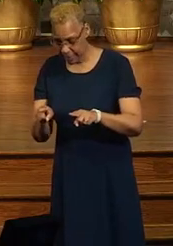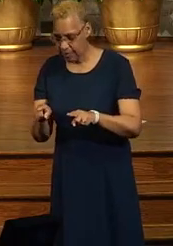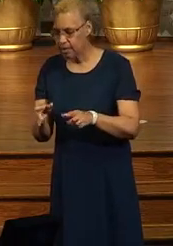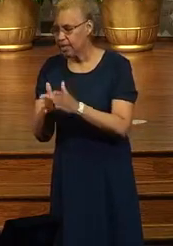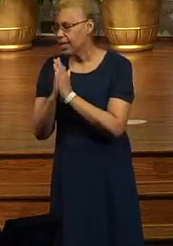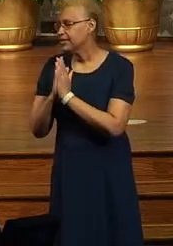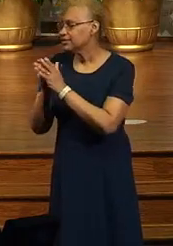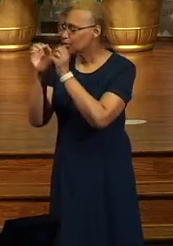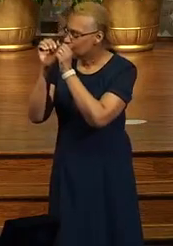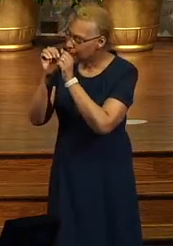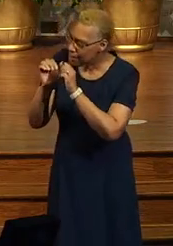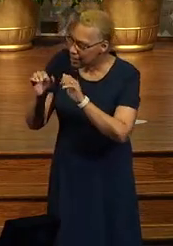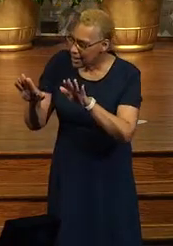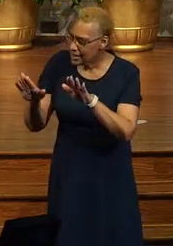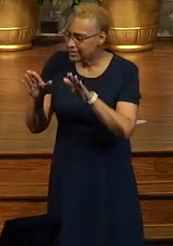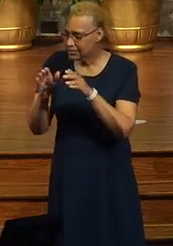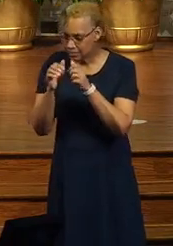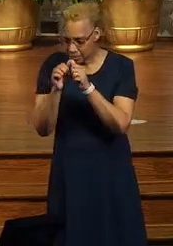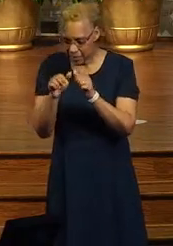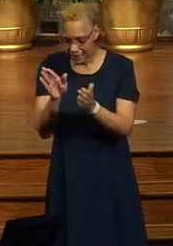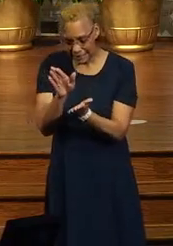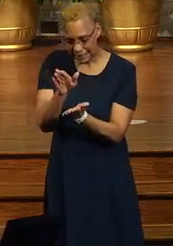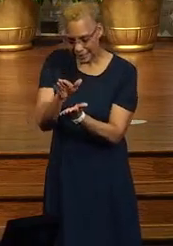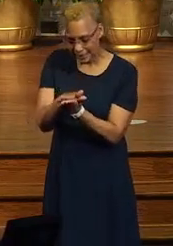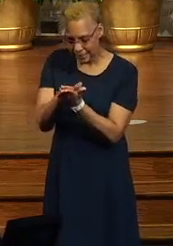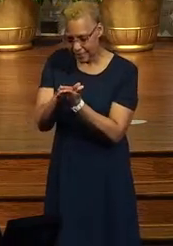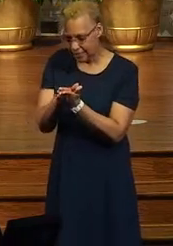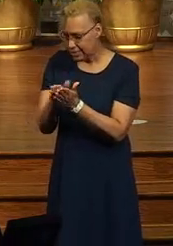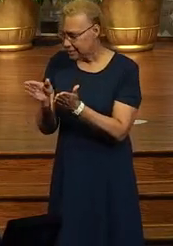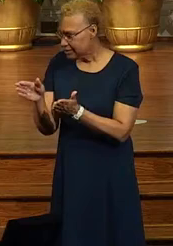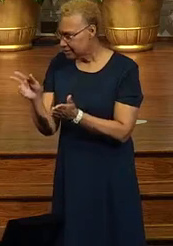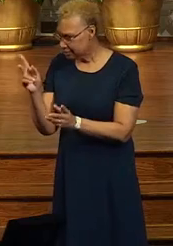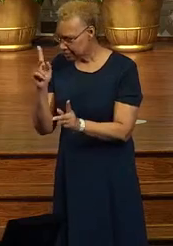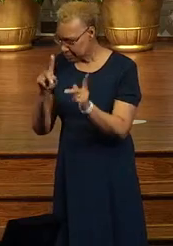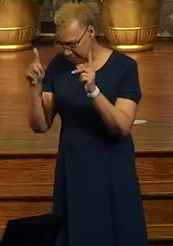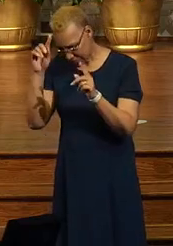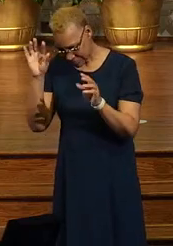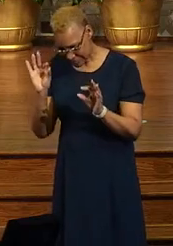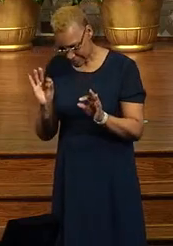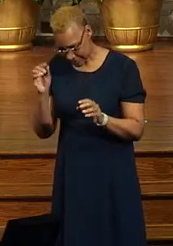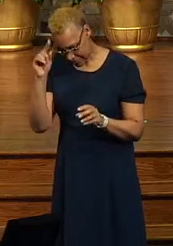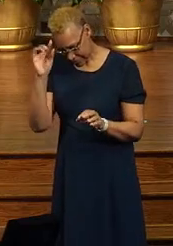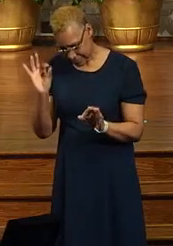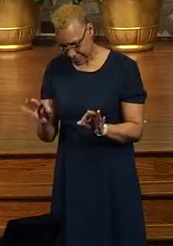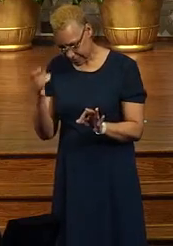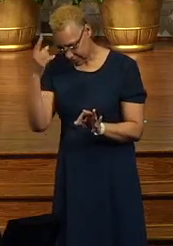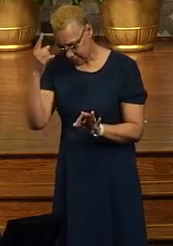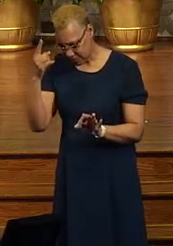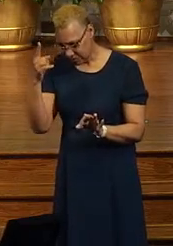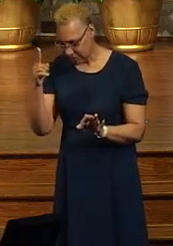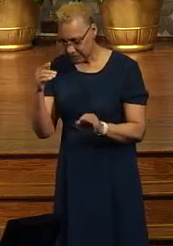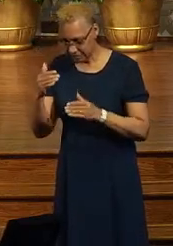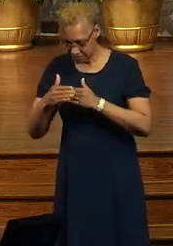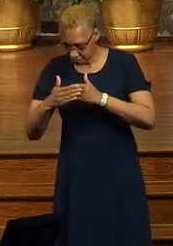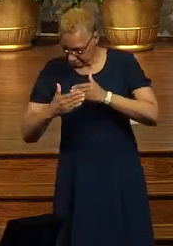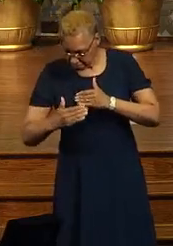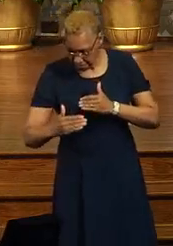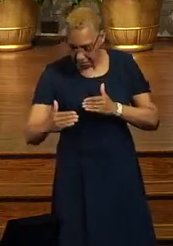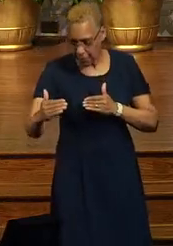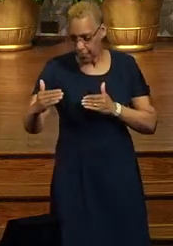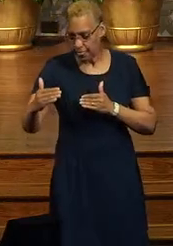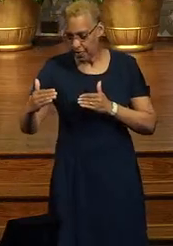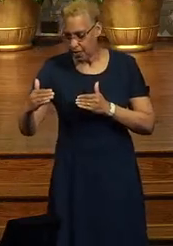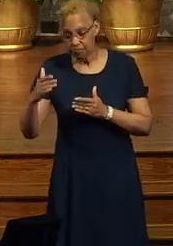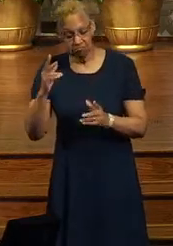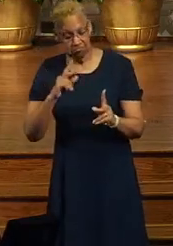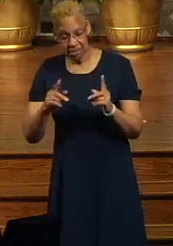seal these decisions for time and eternity. And for those who are on a live stream worshiping with us from